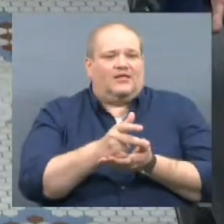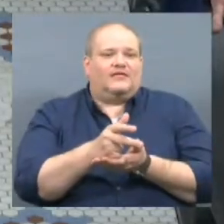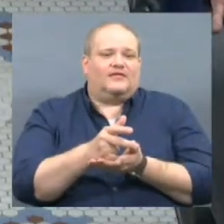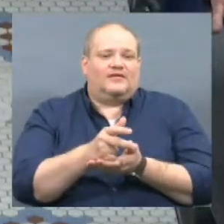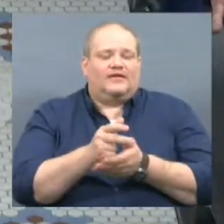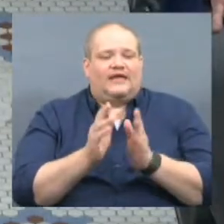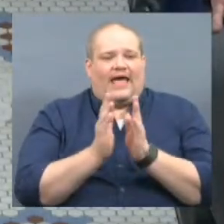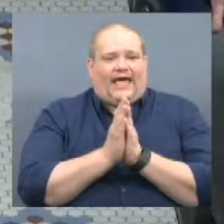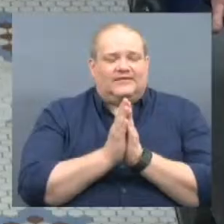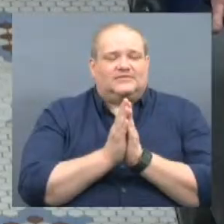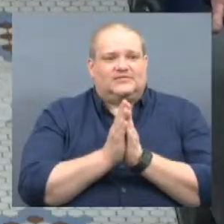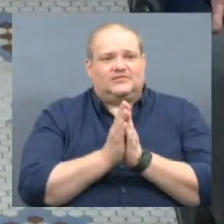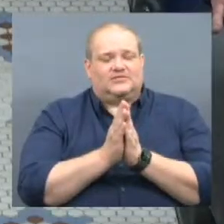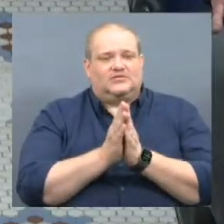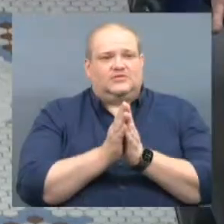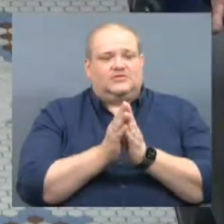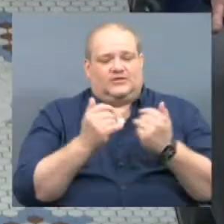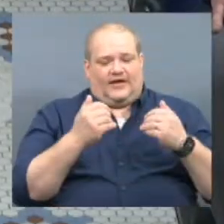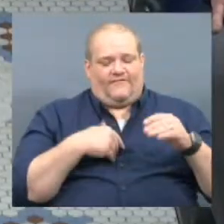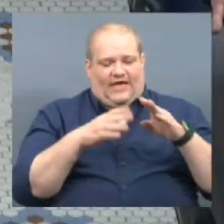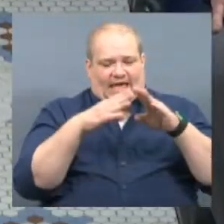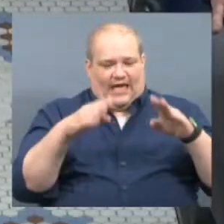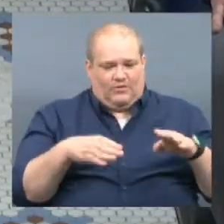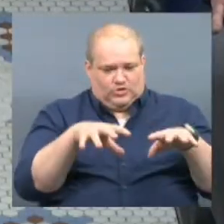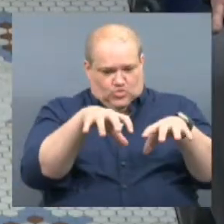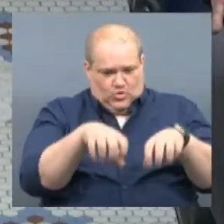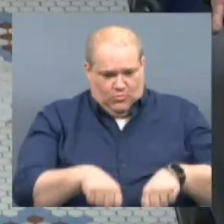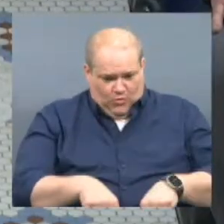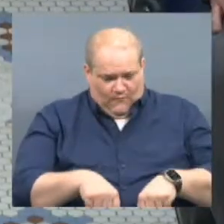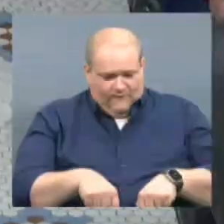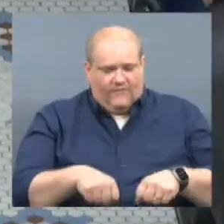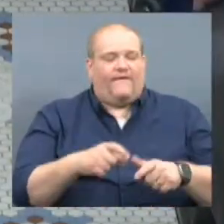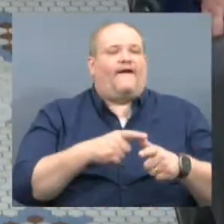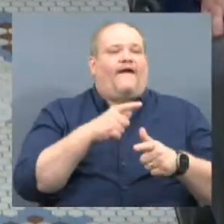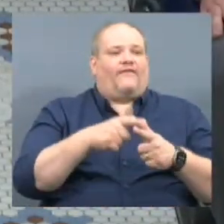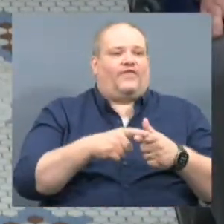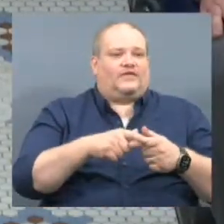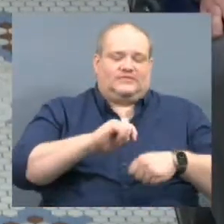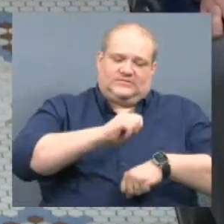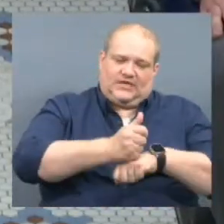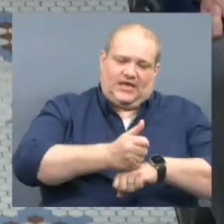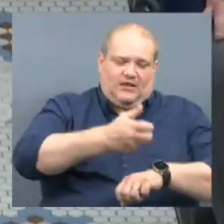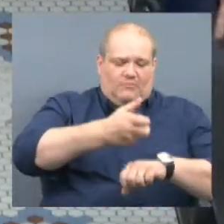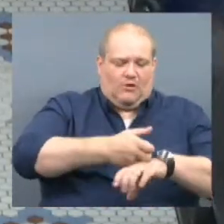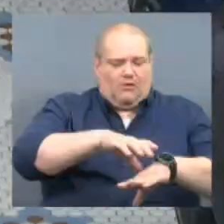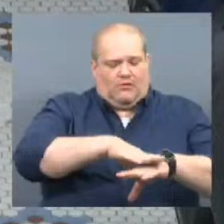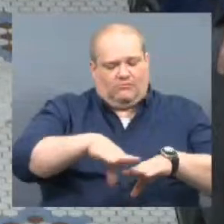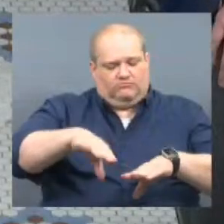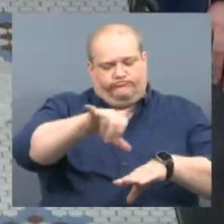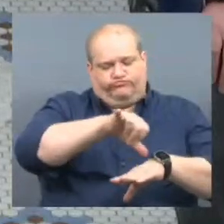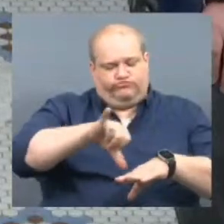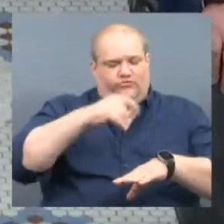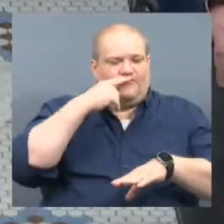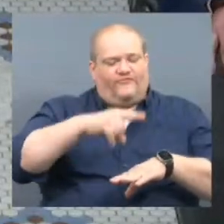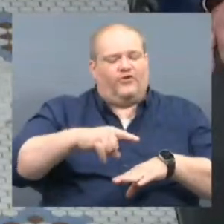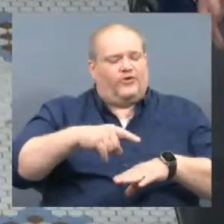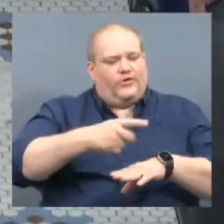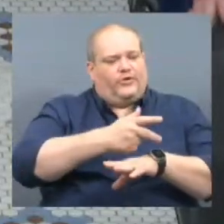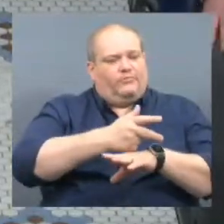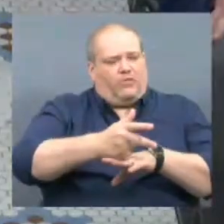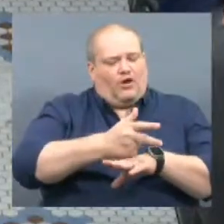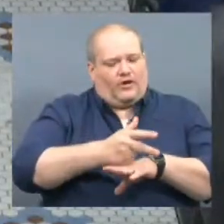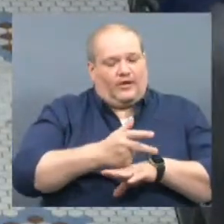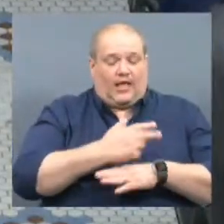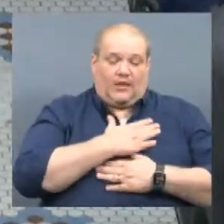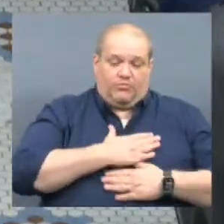they're asking to remove a house and make a hardscape for this parking lot. And I appreciate the fact